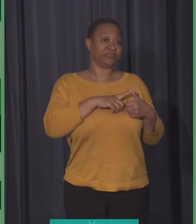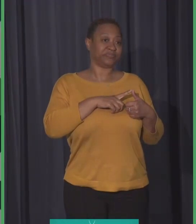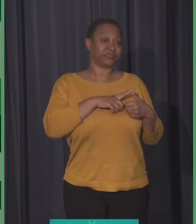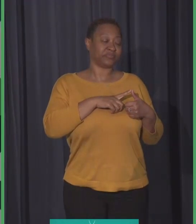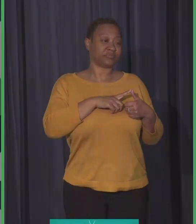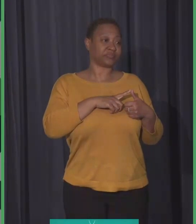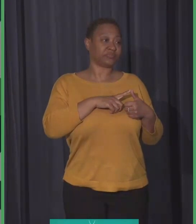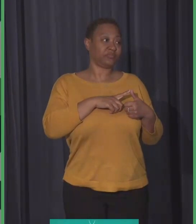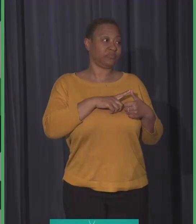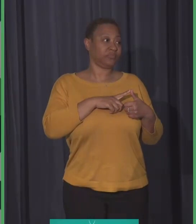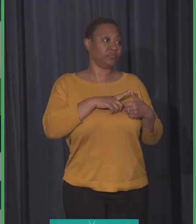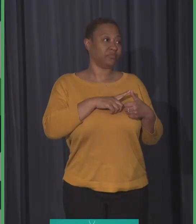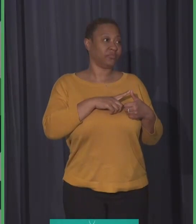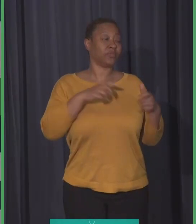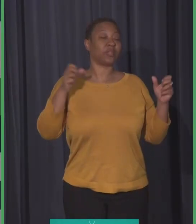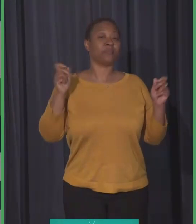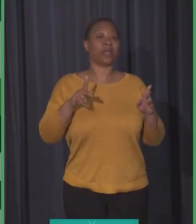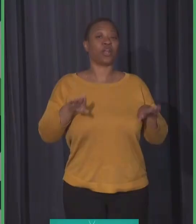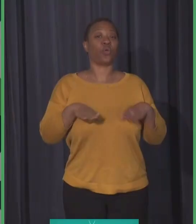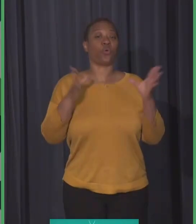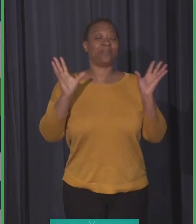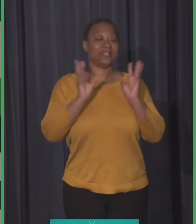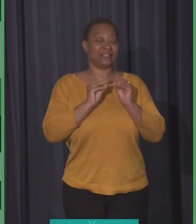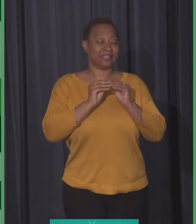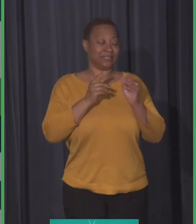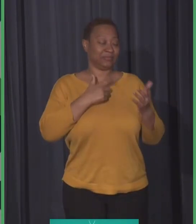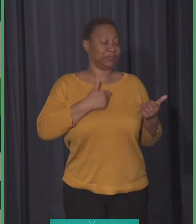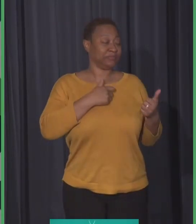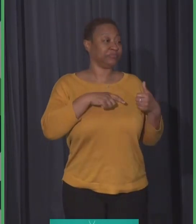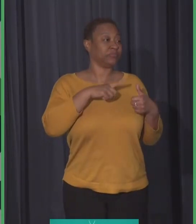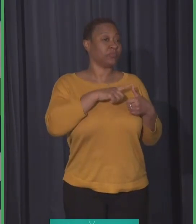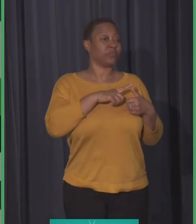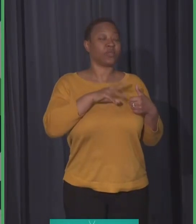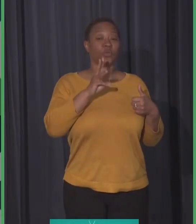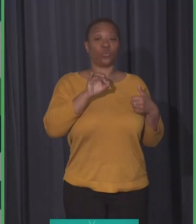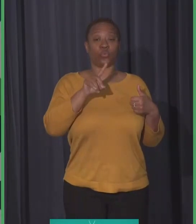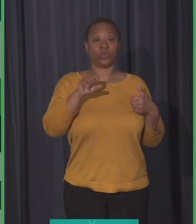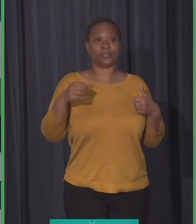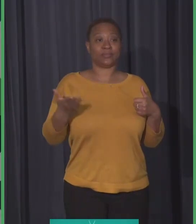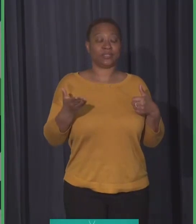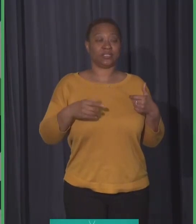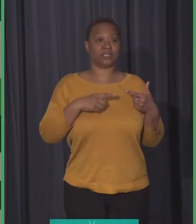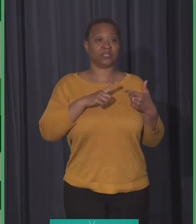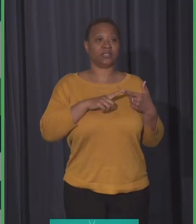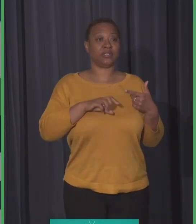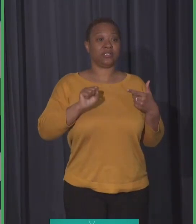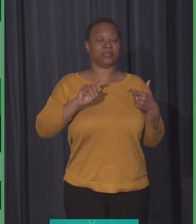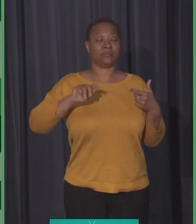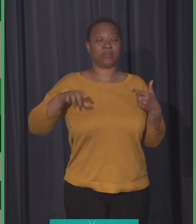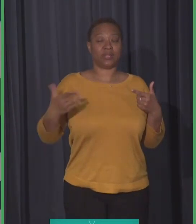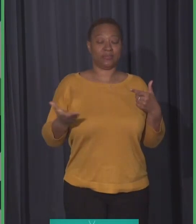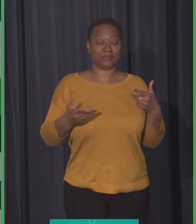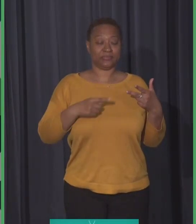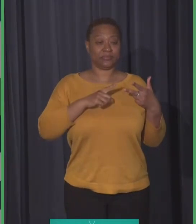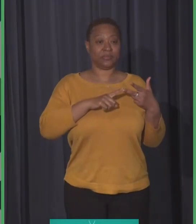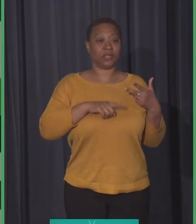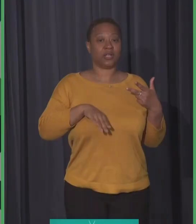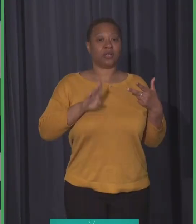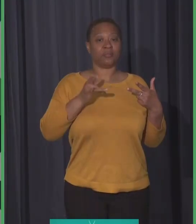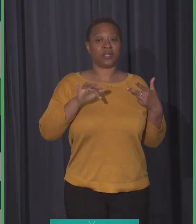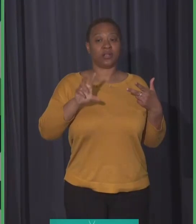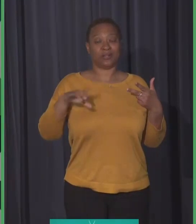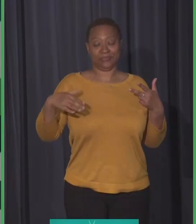rather. Thank you. I'm sorry. Good. Present. Commissioner Smith? Present. Commissioner